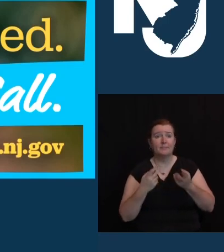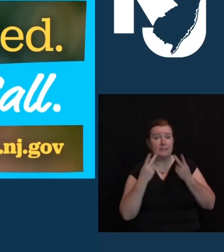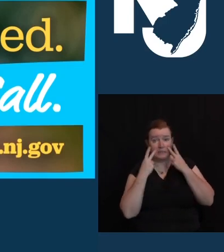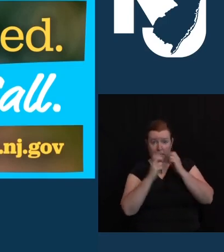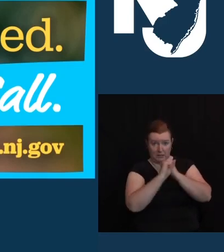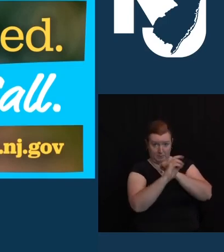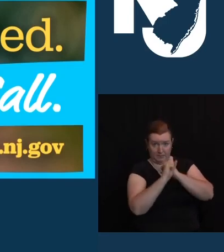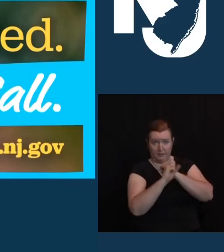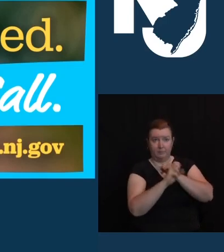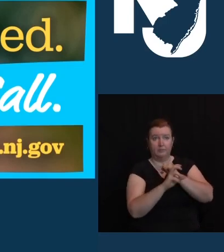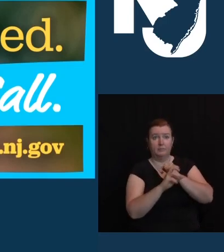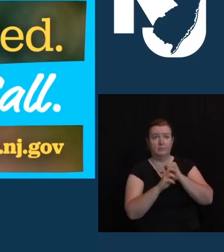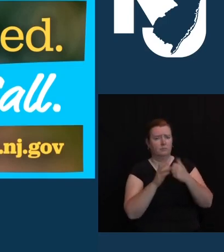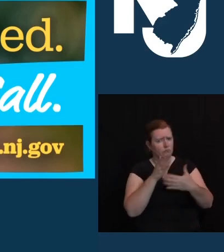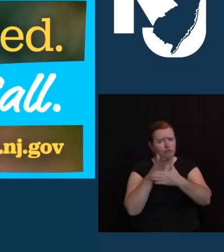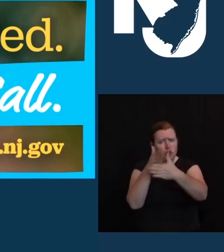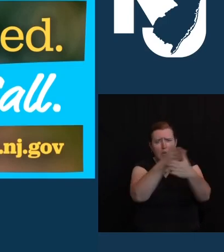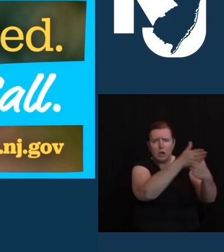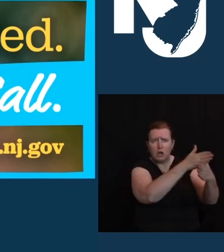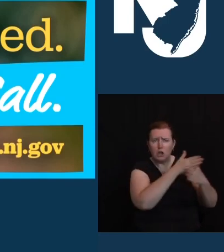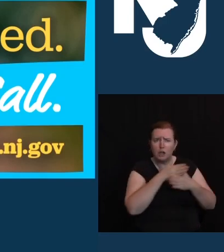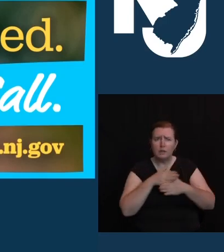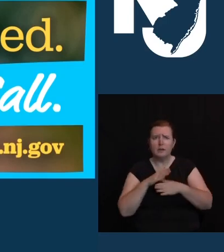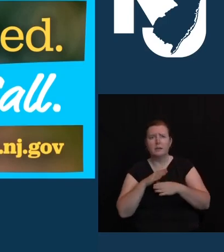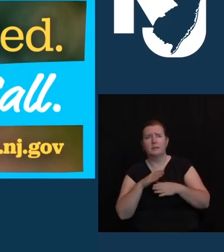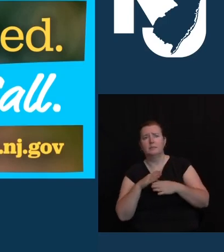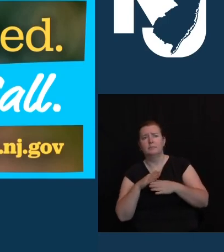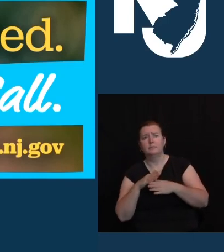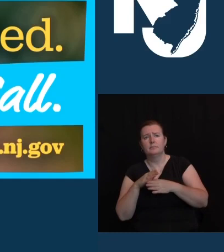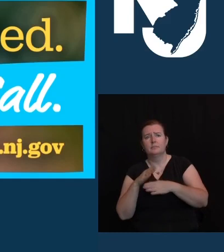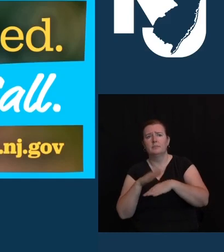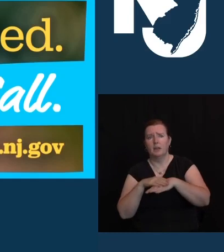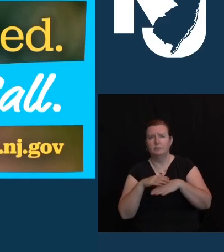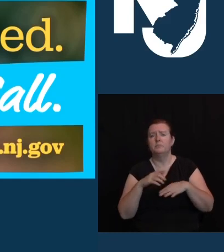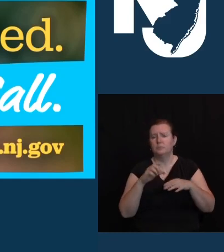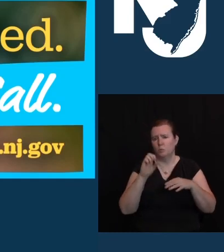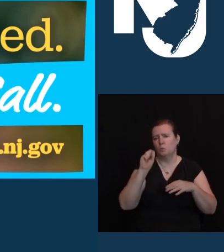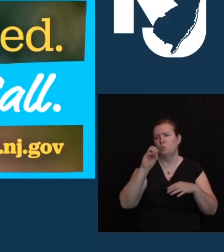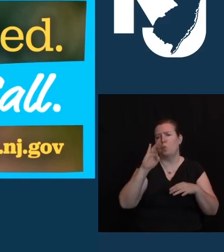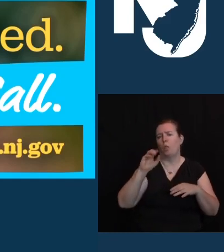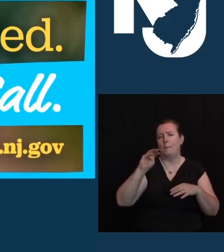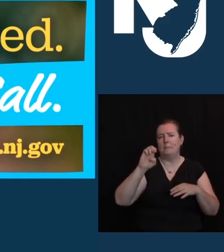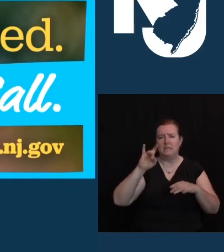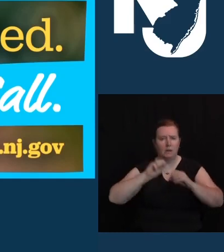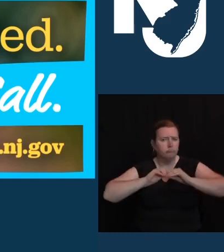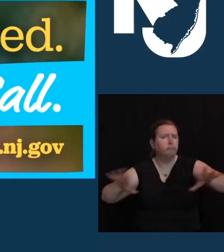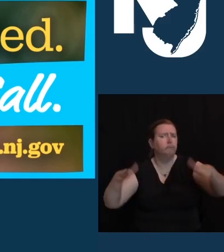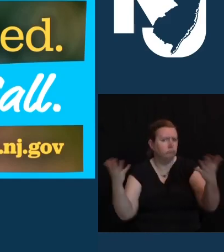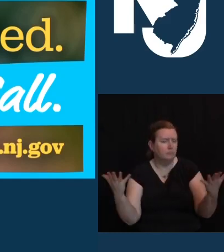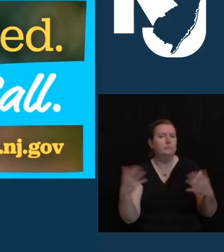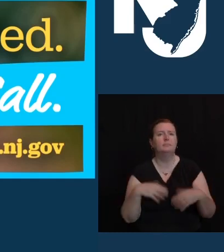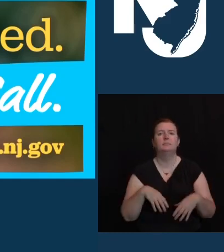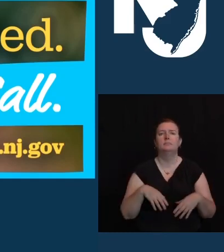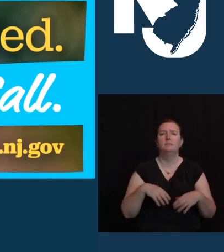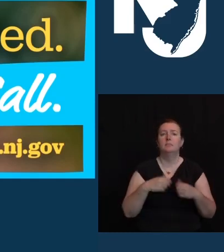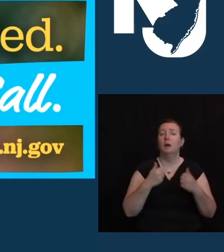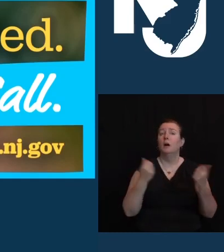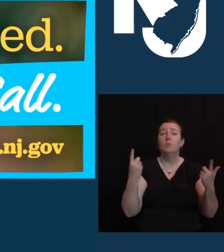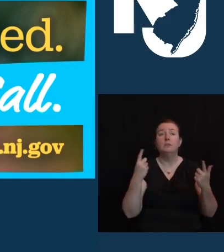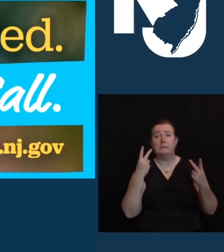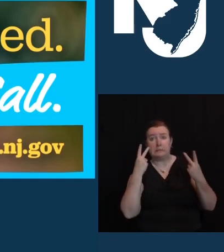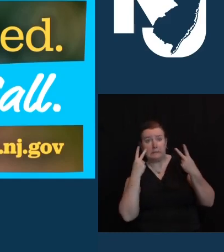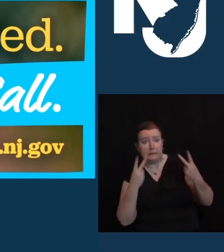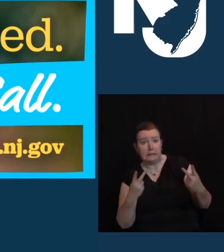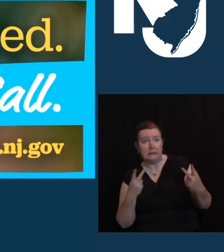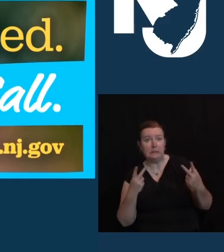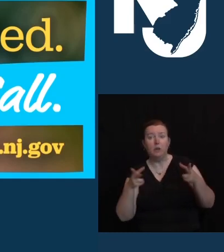on social media to widen our reach. We want everyone to receive these important messages. Now moving on